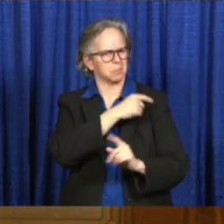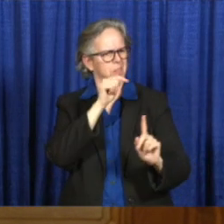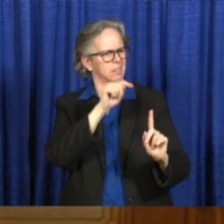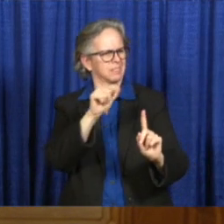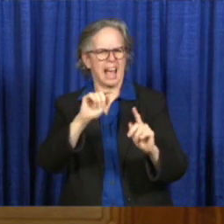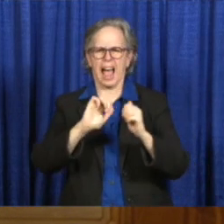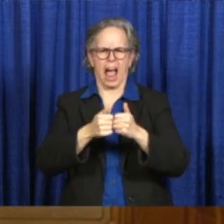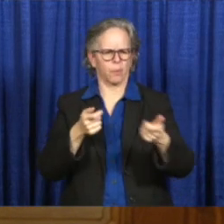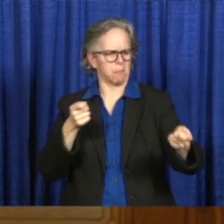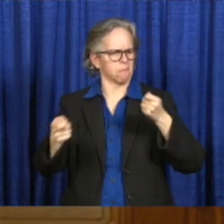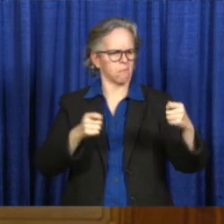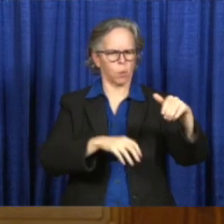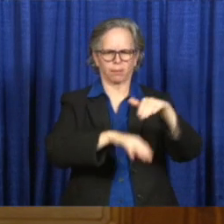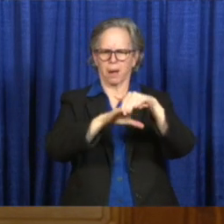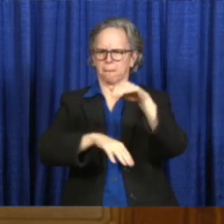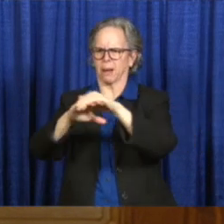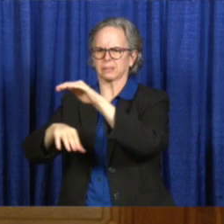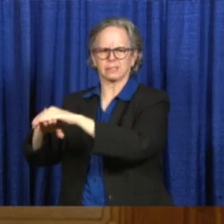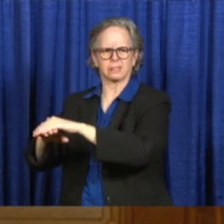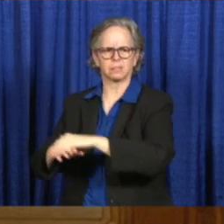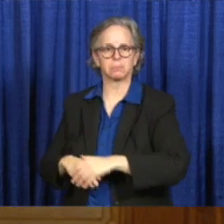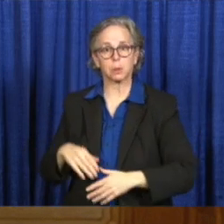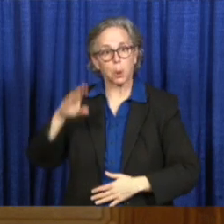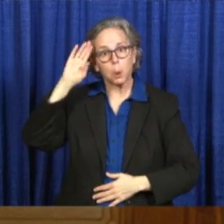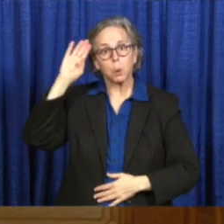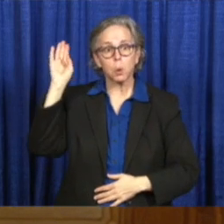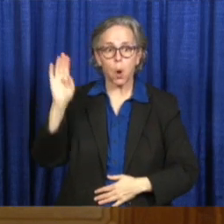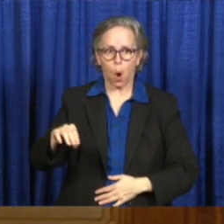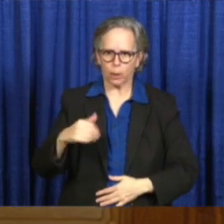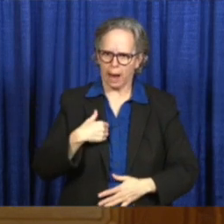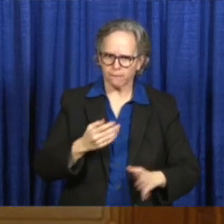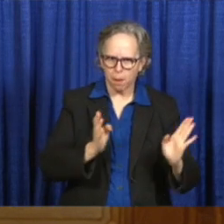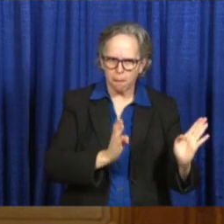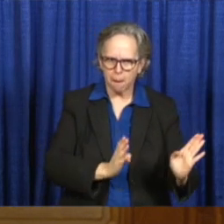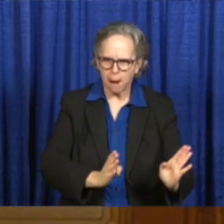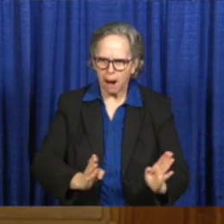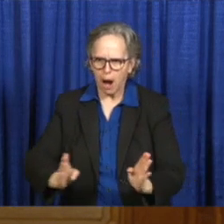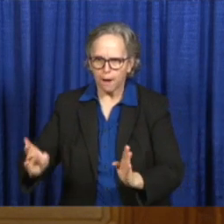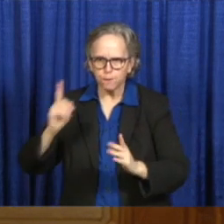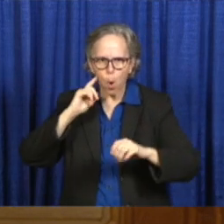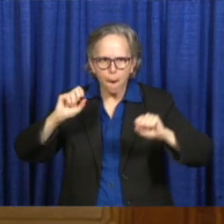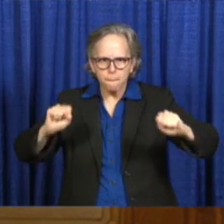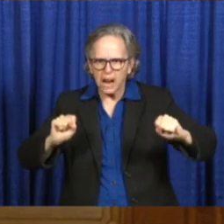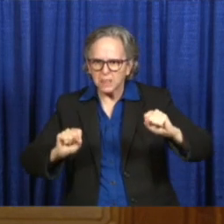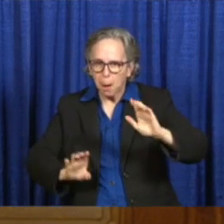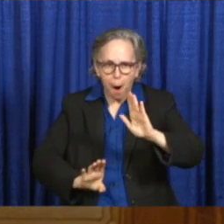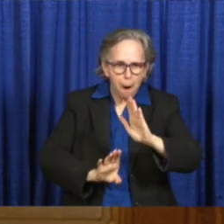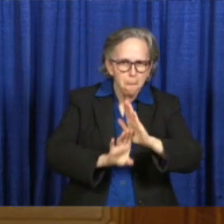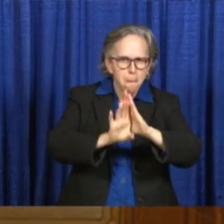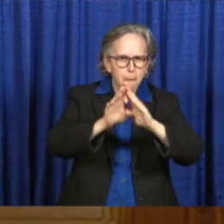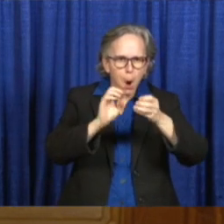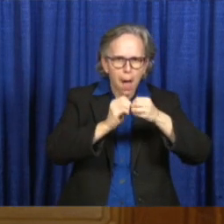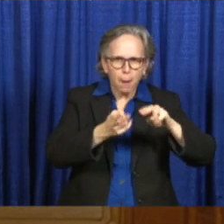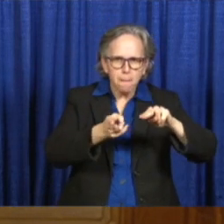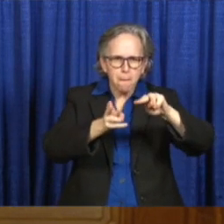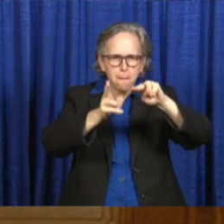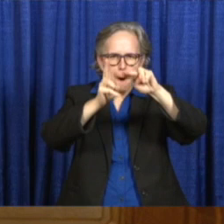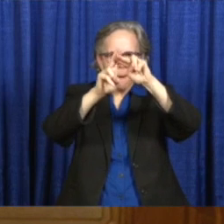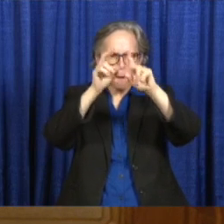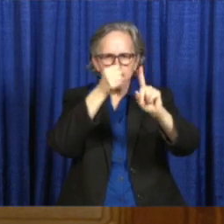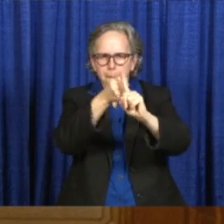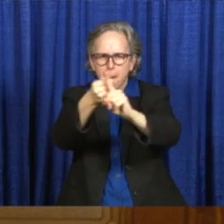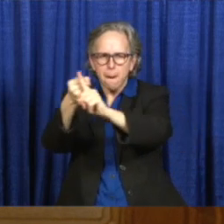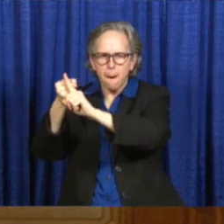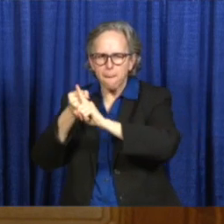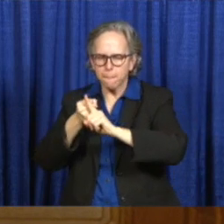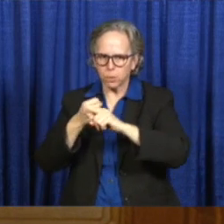This is one of the things that we have to do to get ready for the surge that's coming. It's important that we not only build out hospital capacity, but we're